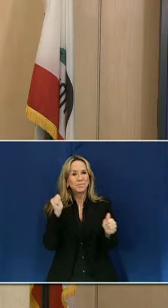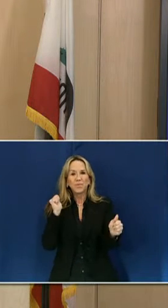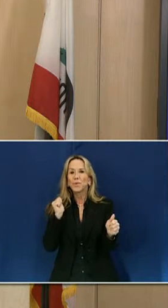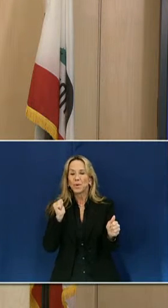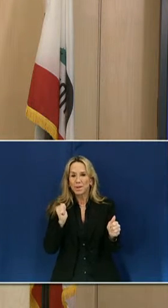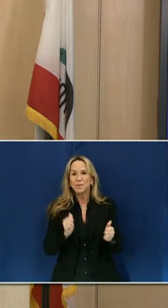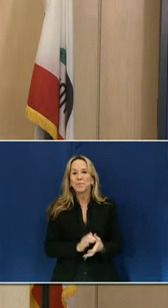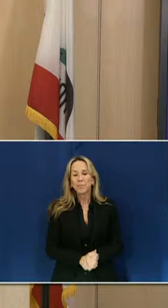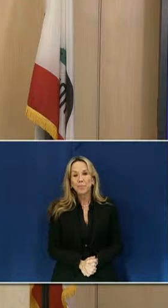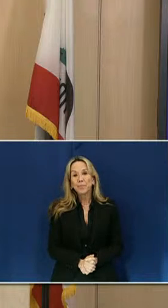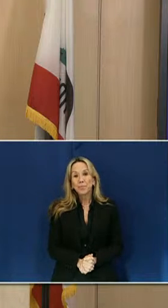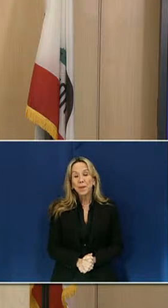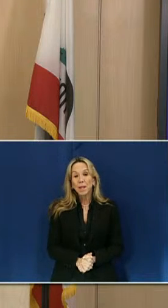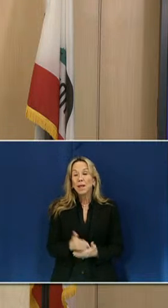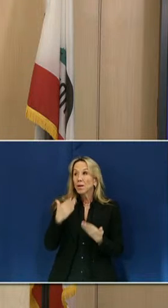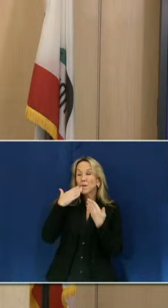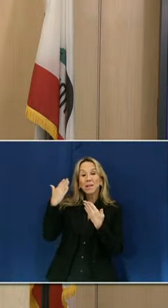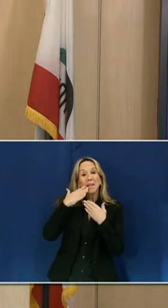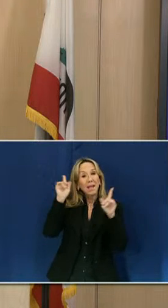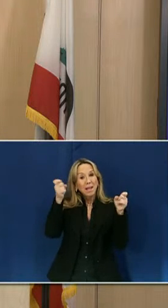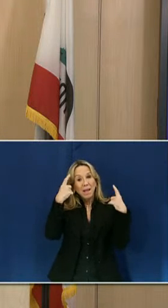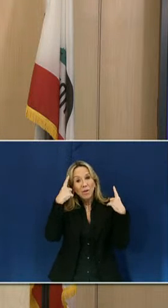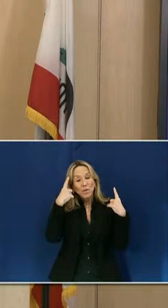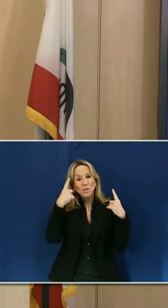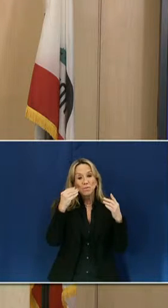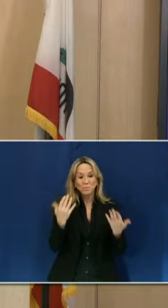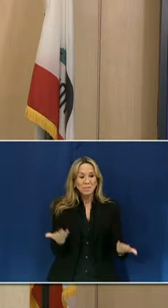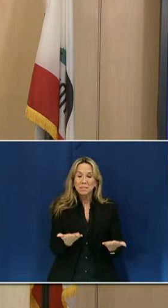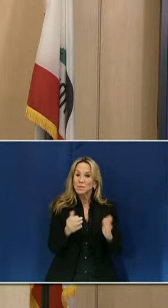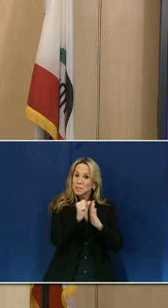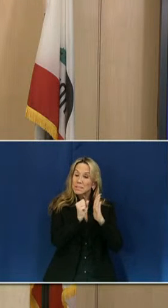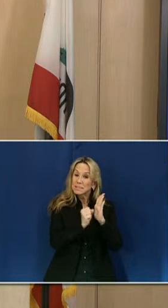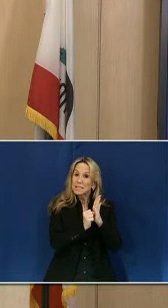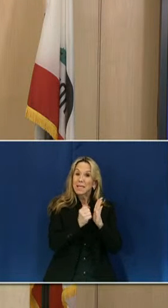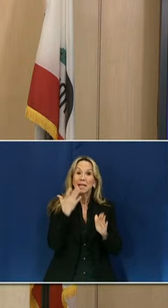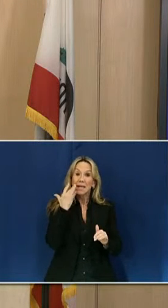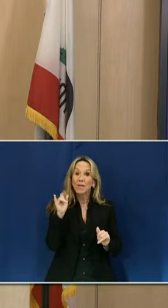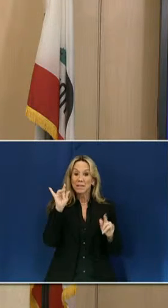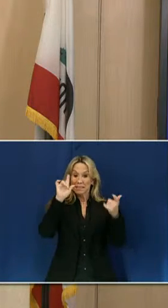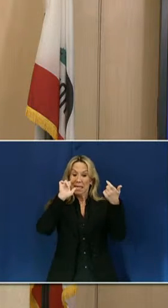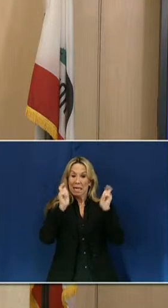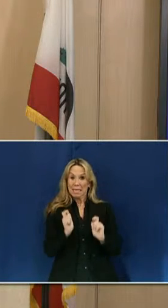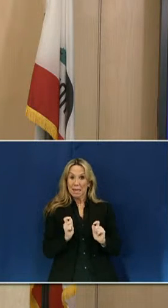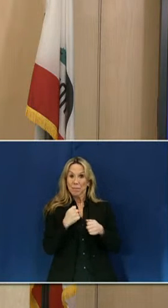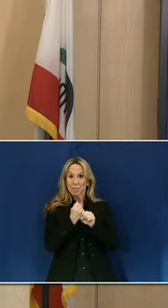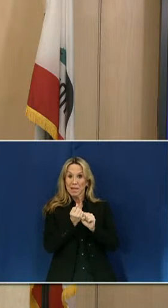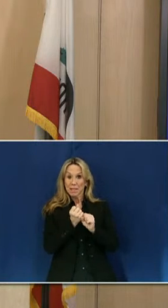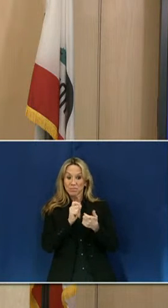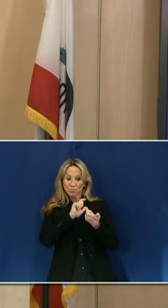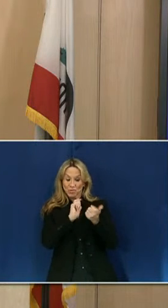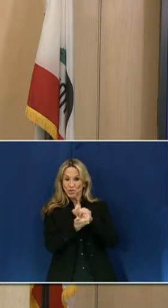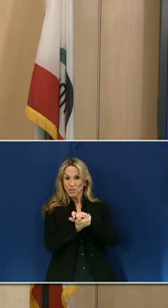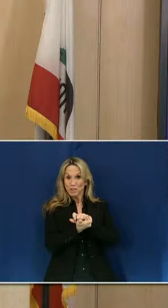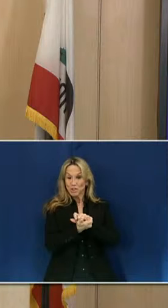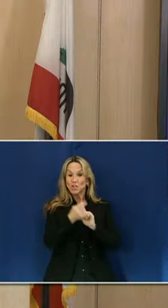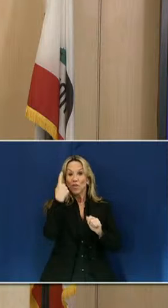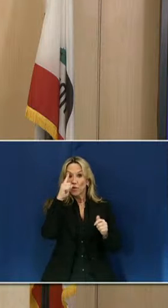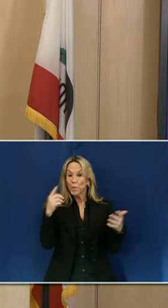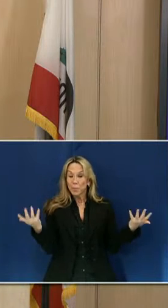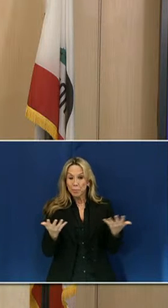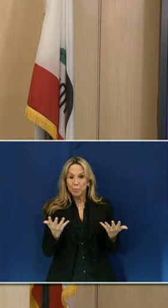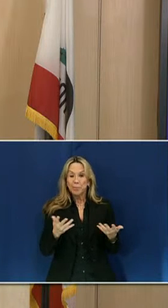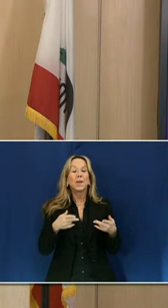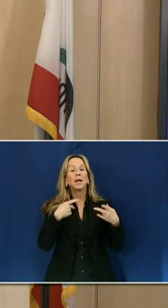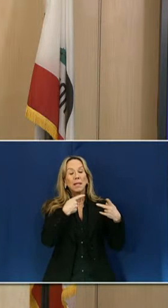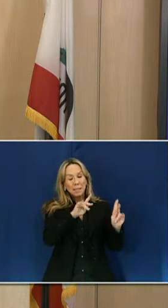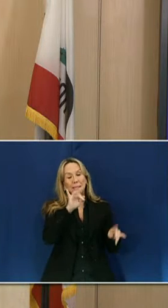But I want to thank the governor and the state of California for making an adaptation to the health order, for making a change to allow our kids to be able